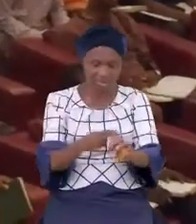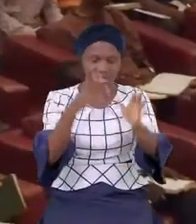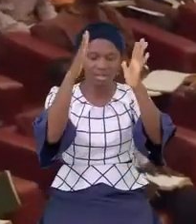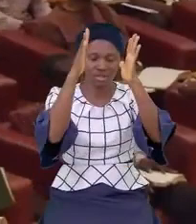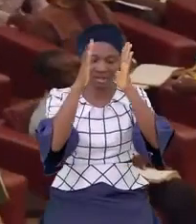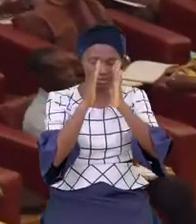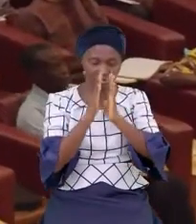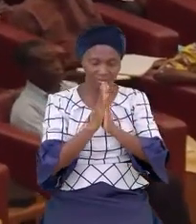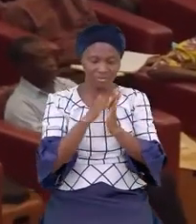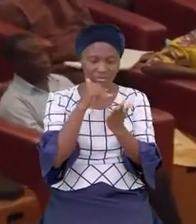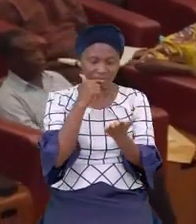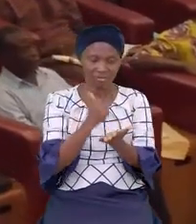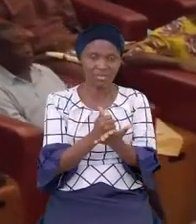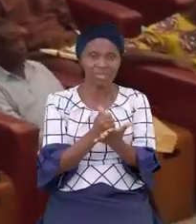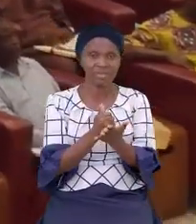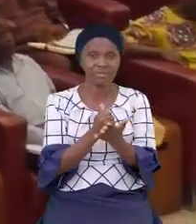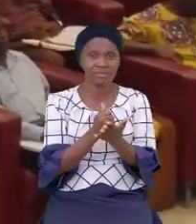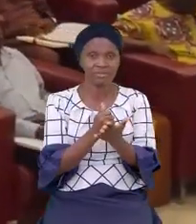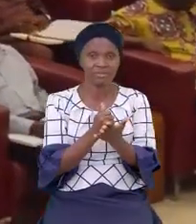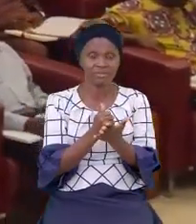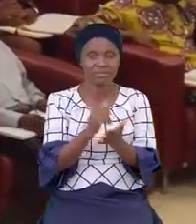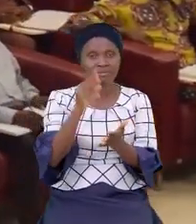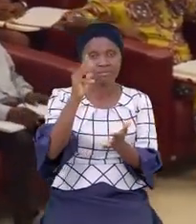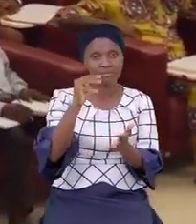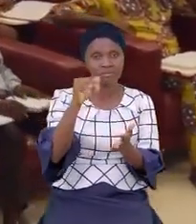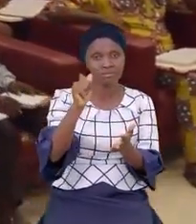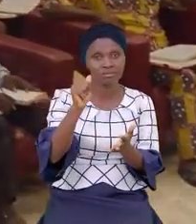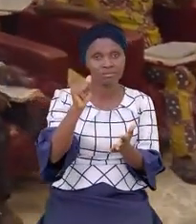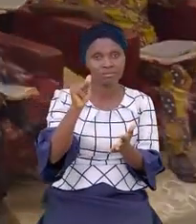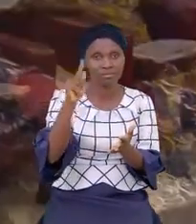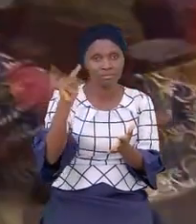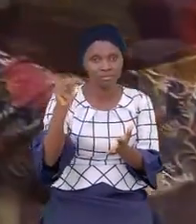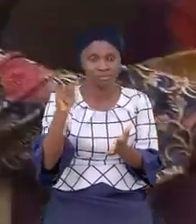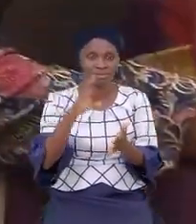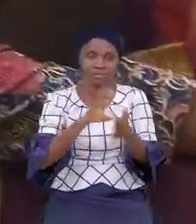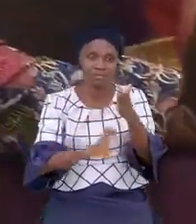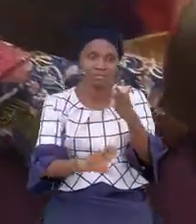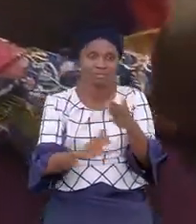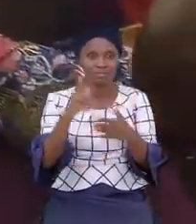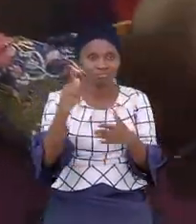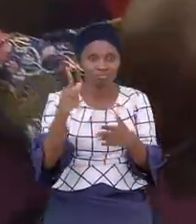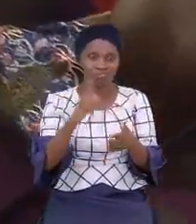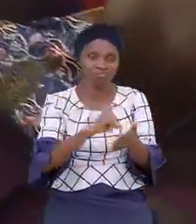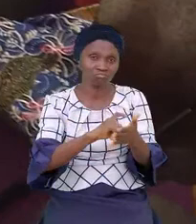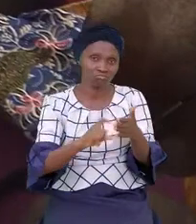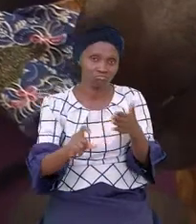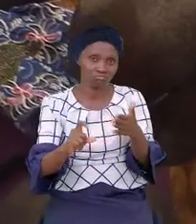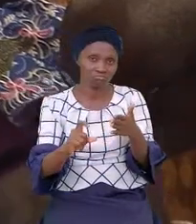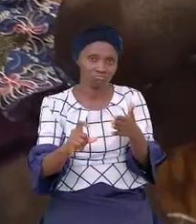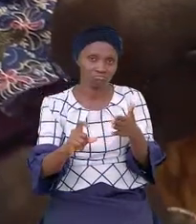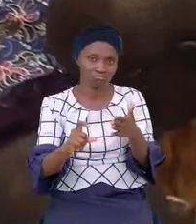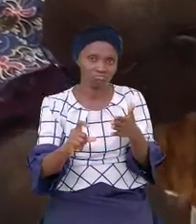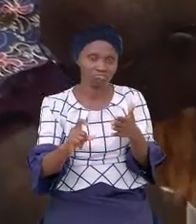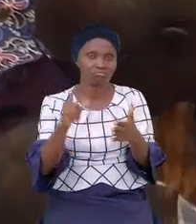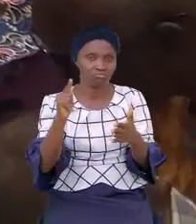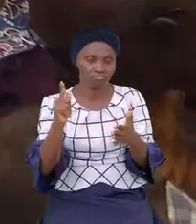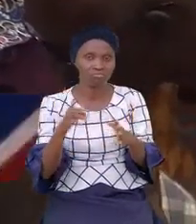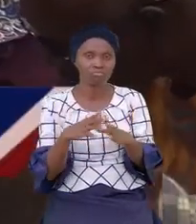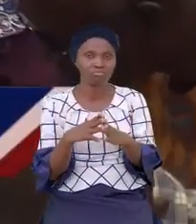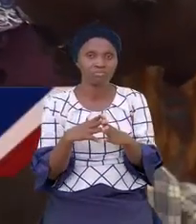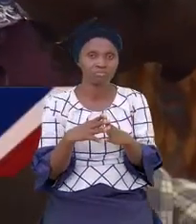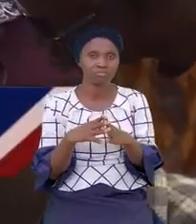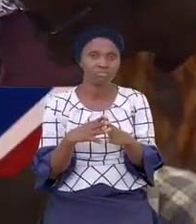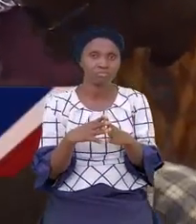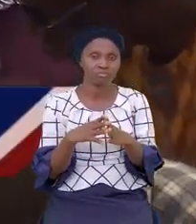Jesus' name. Matthew chapter 21, reading from verse 21.